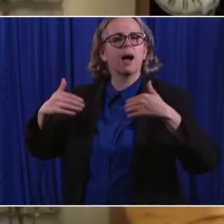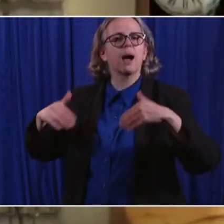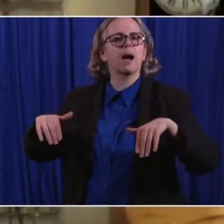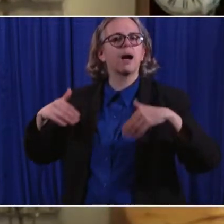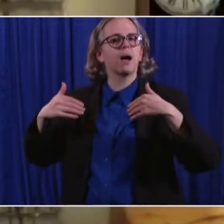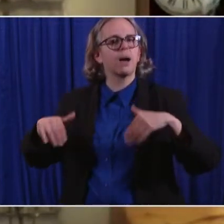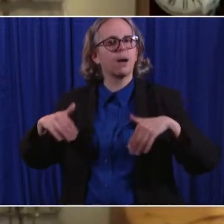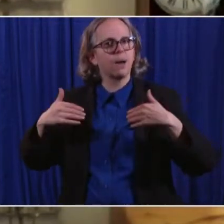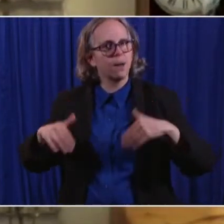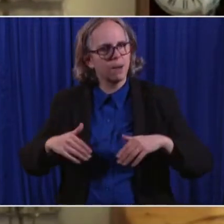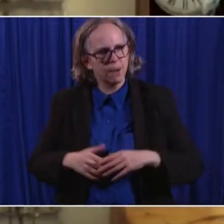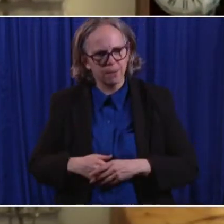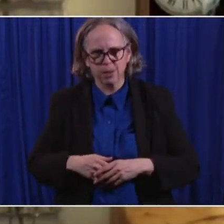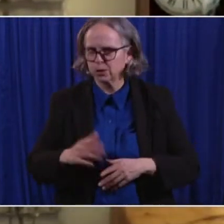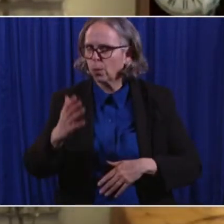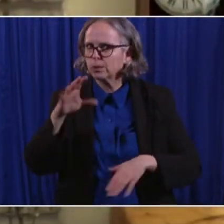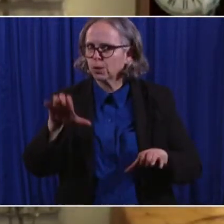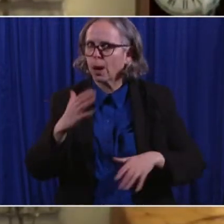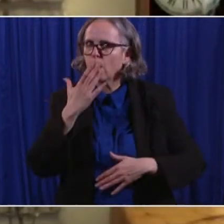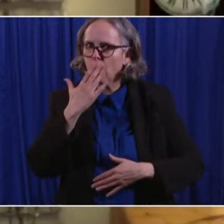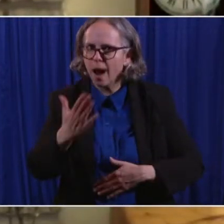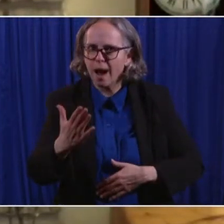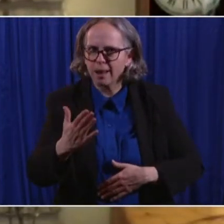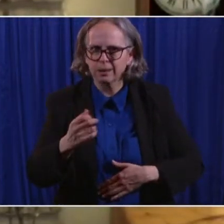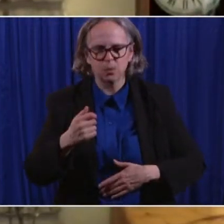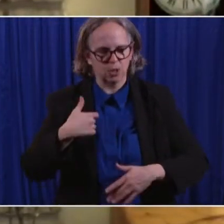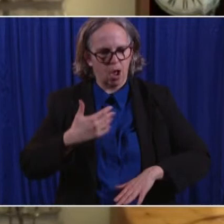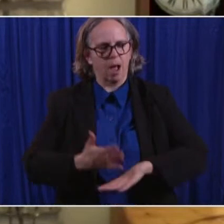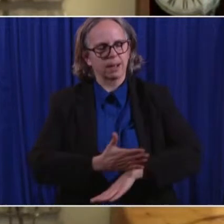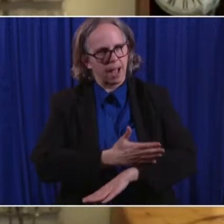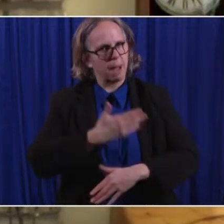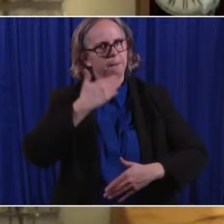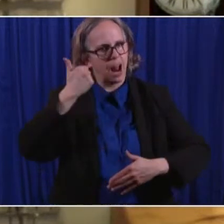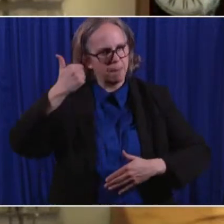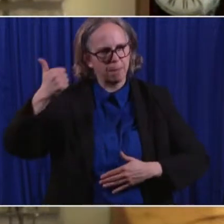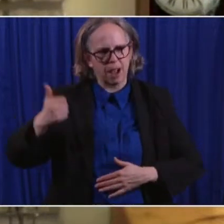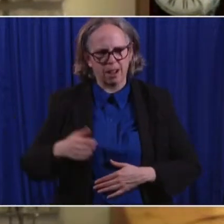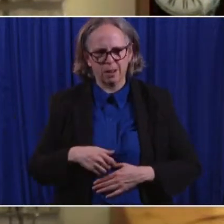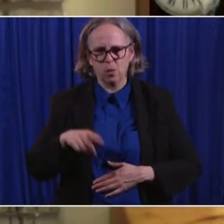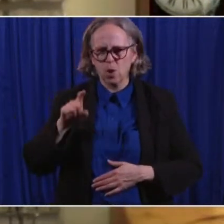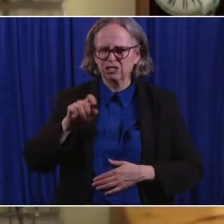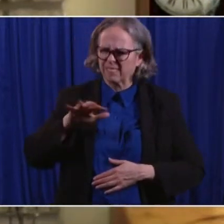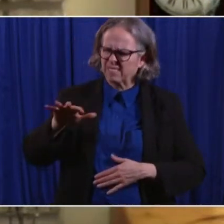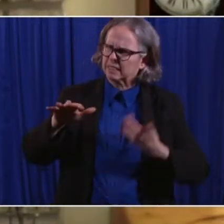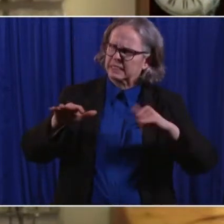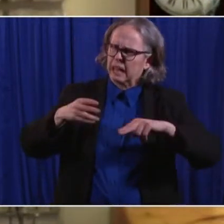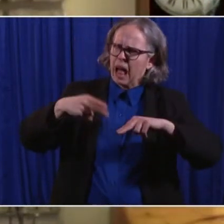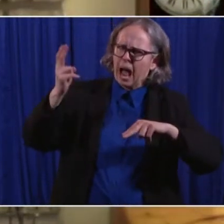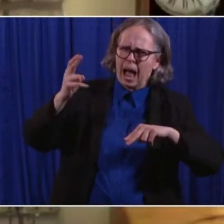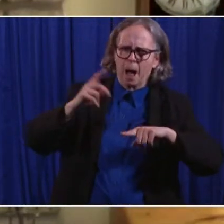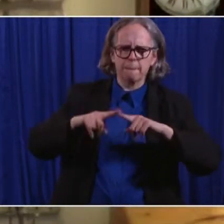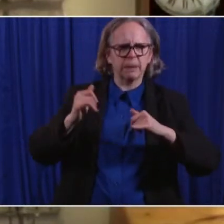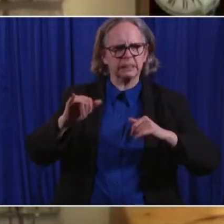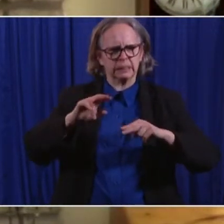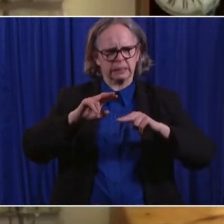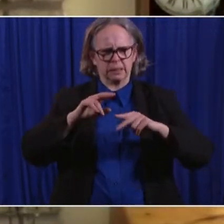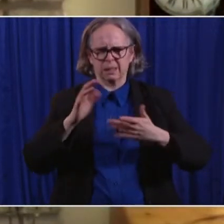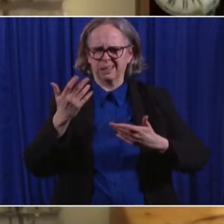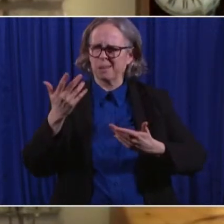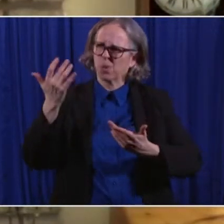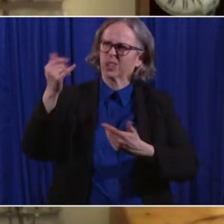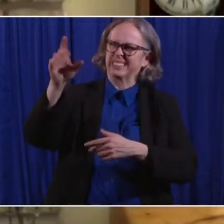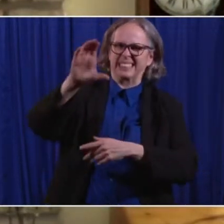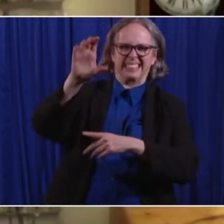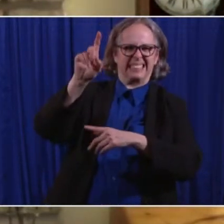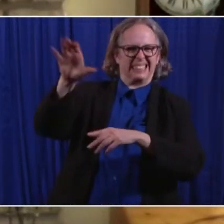That is great progress. This is still a highly elevated level. It's above what the CDC says is